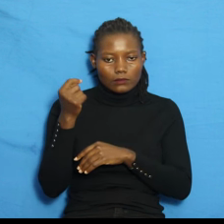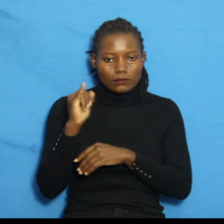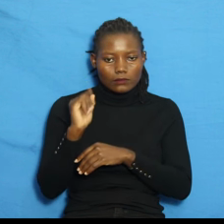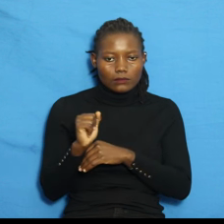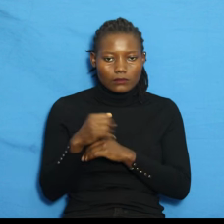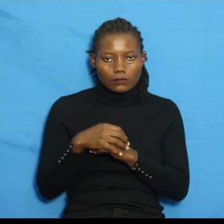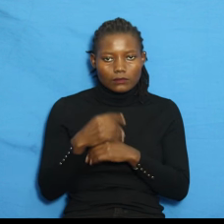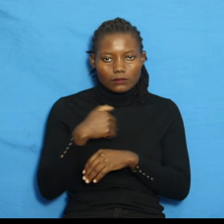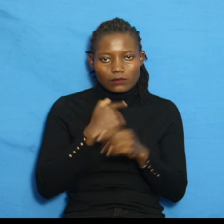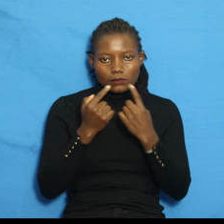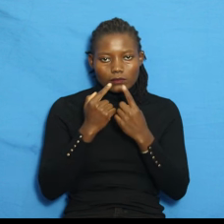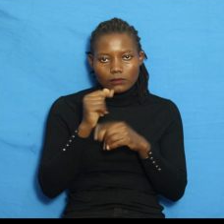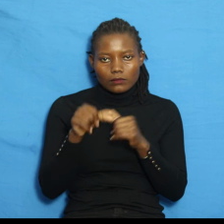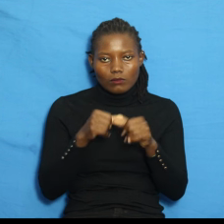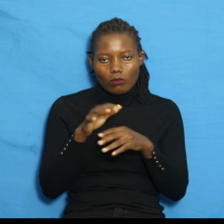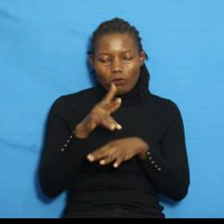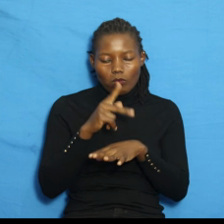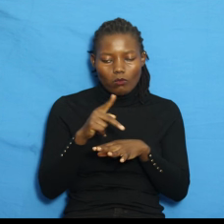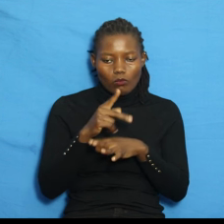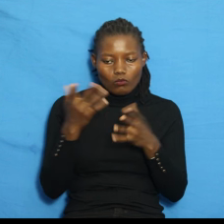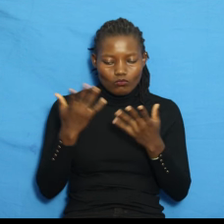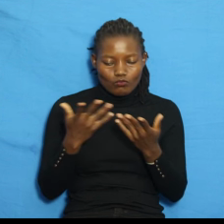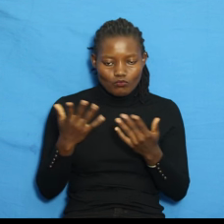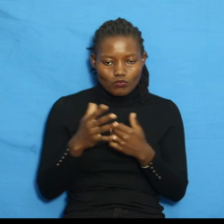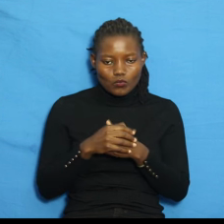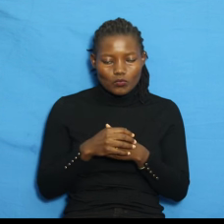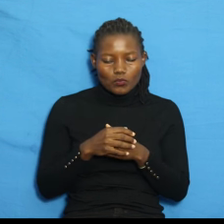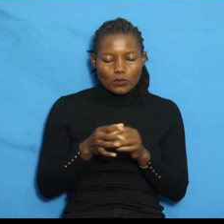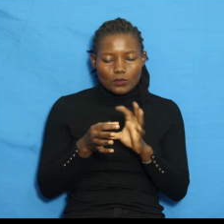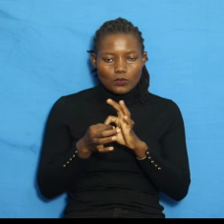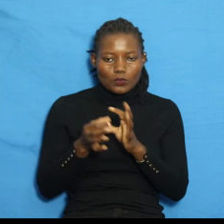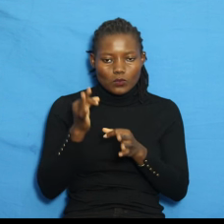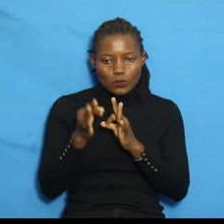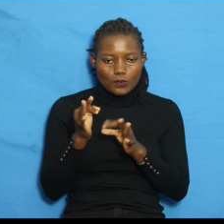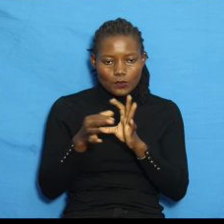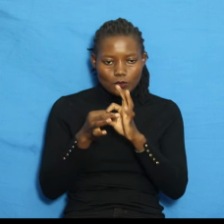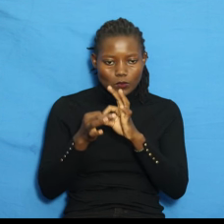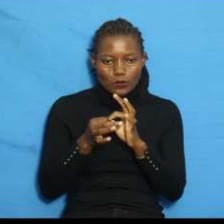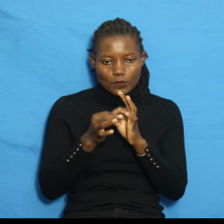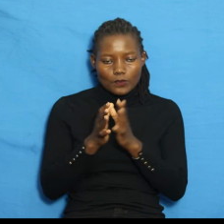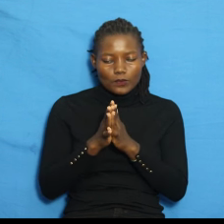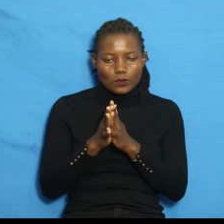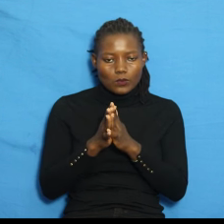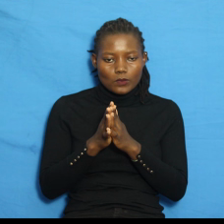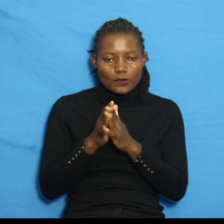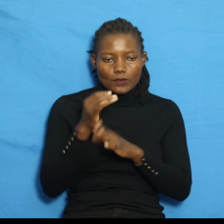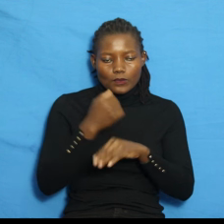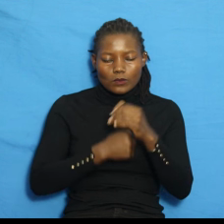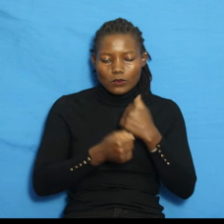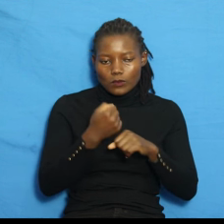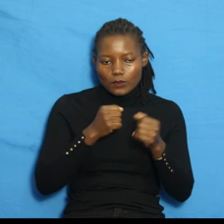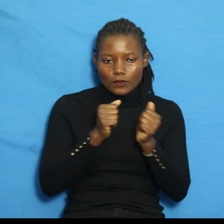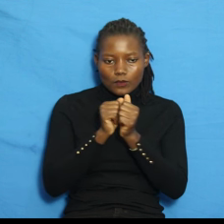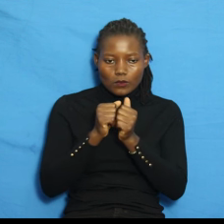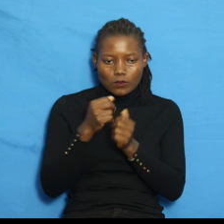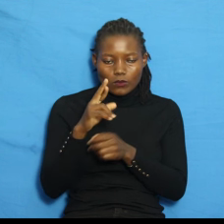first law, the law of inertia, we talk about a principle where if you